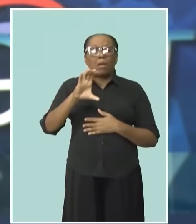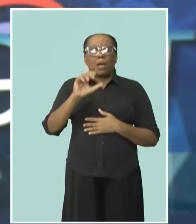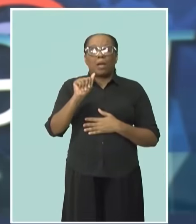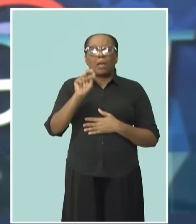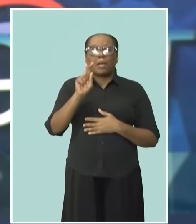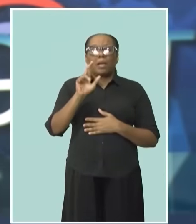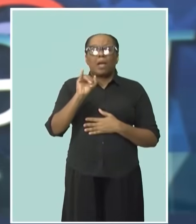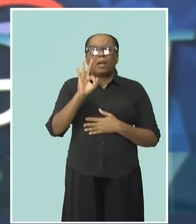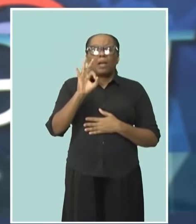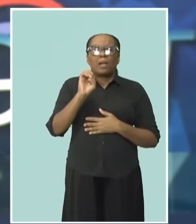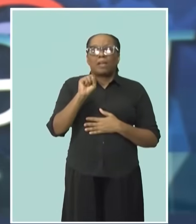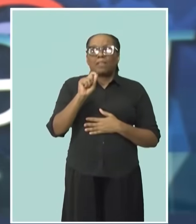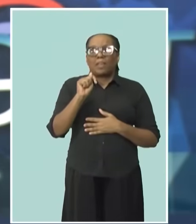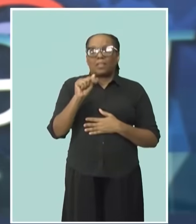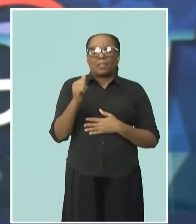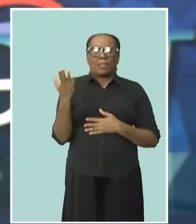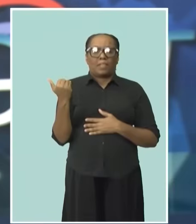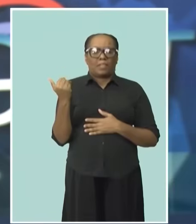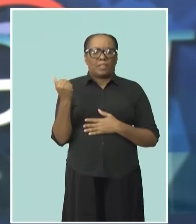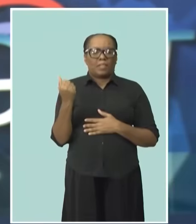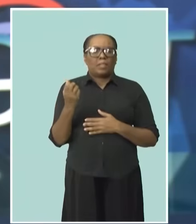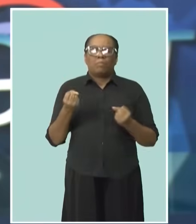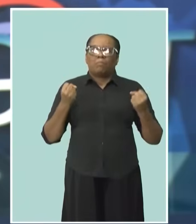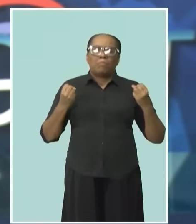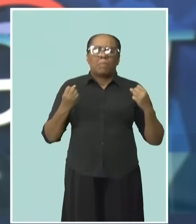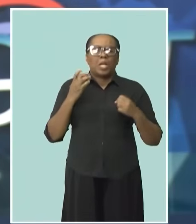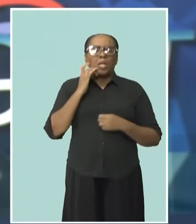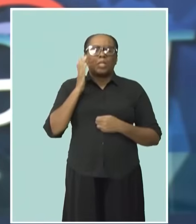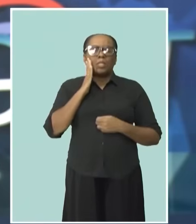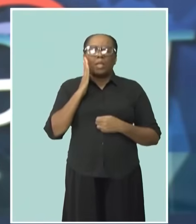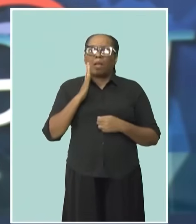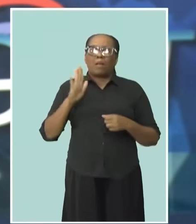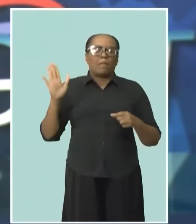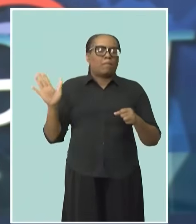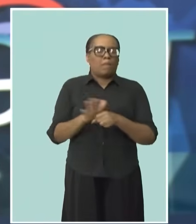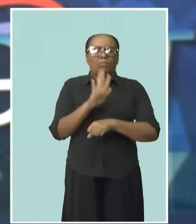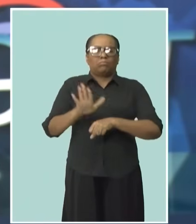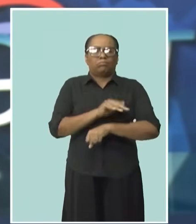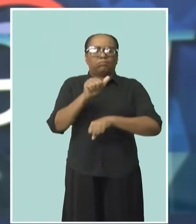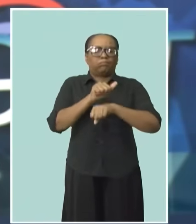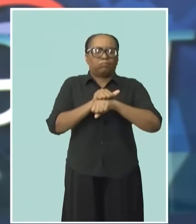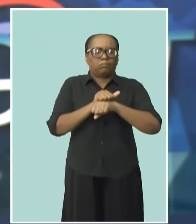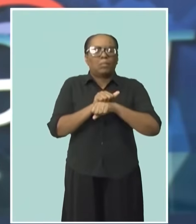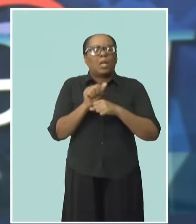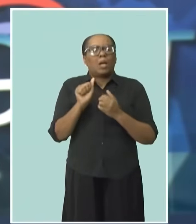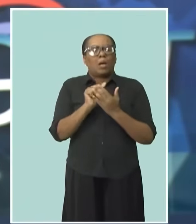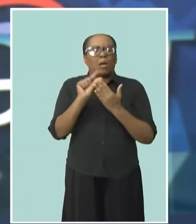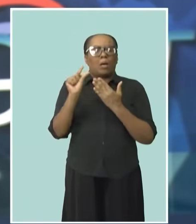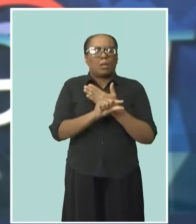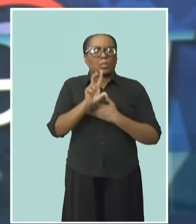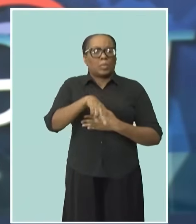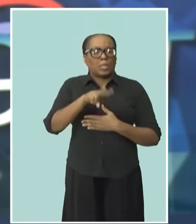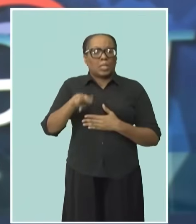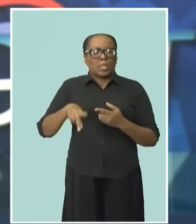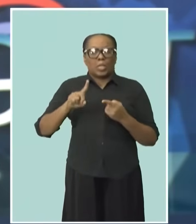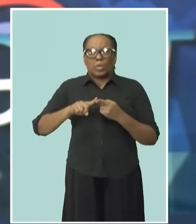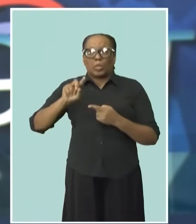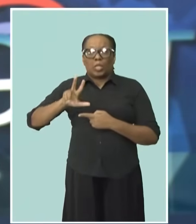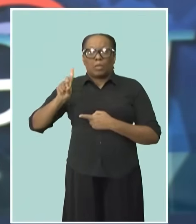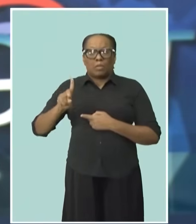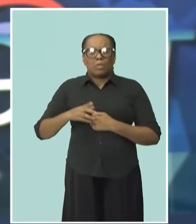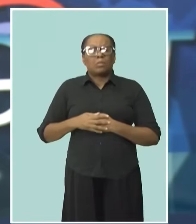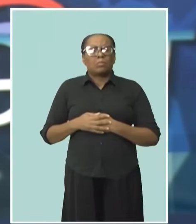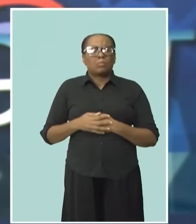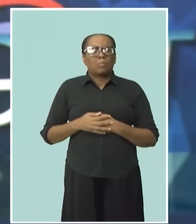As a result, several hotels are fully booked for the August 22nd to 31st event. Transportation, volunteers and